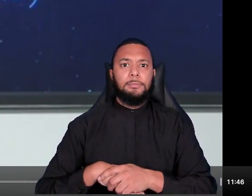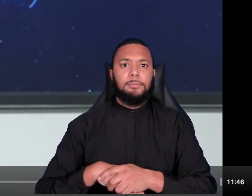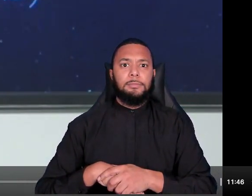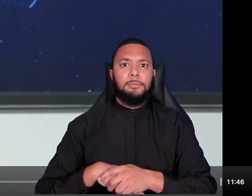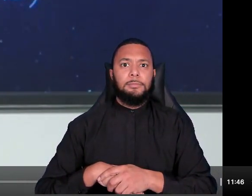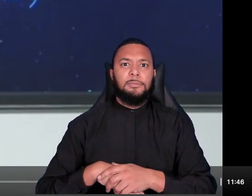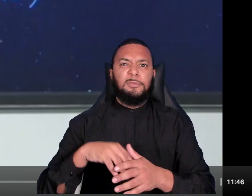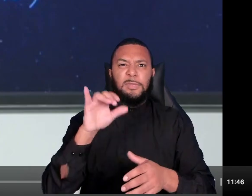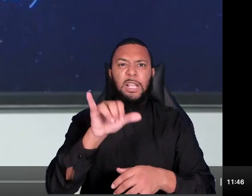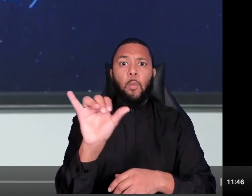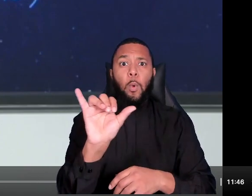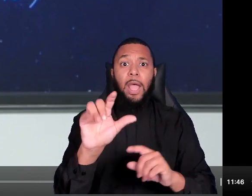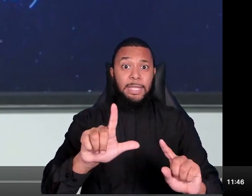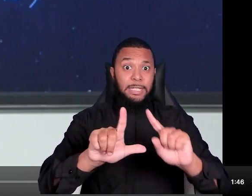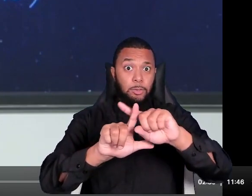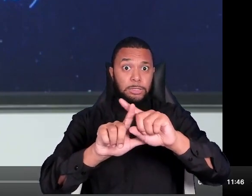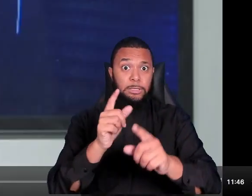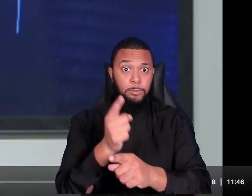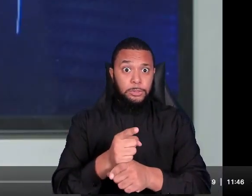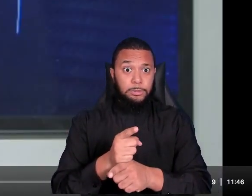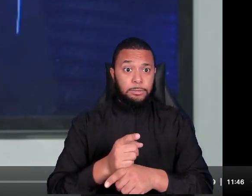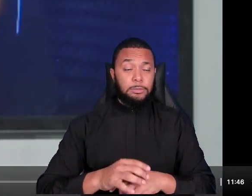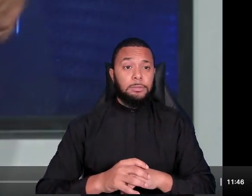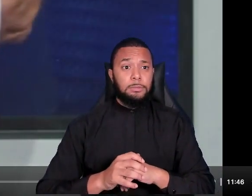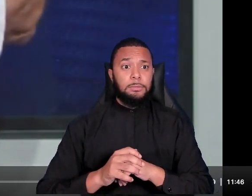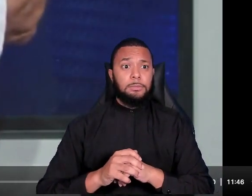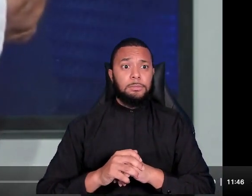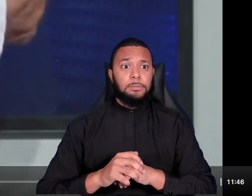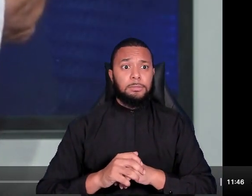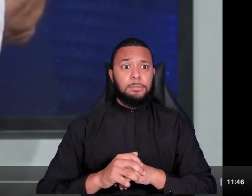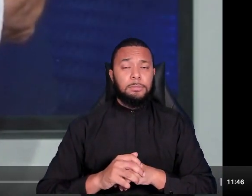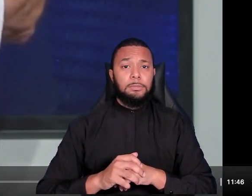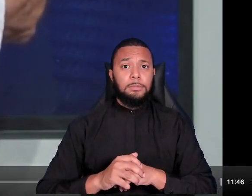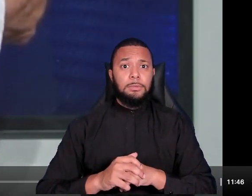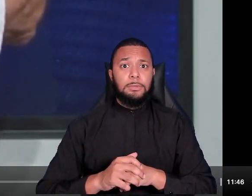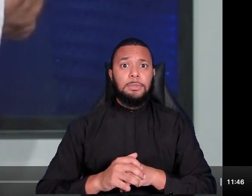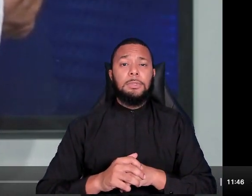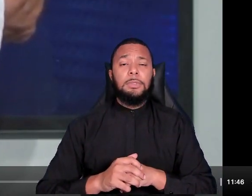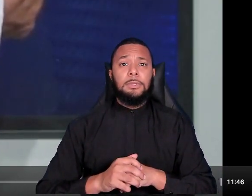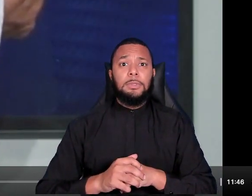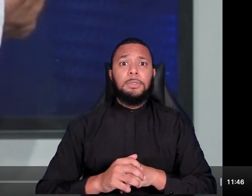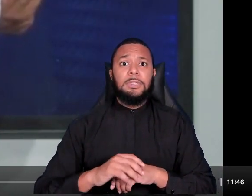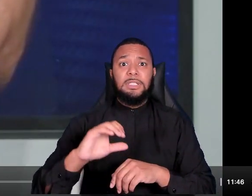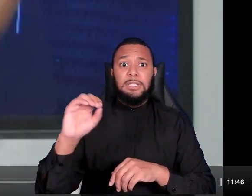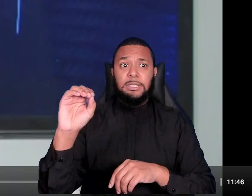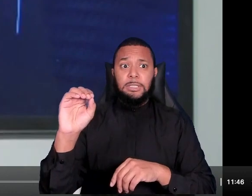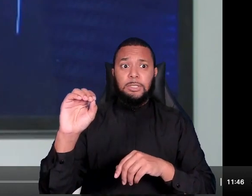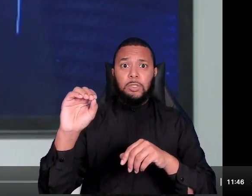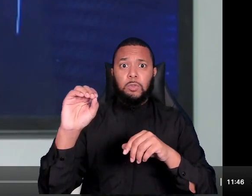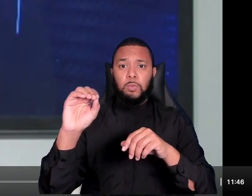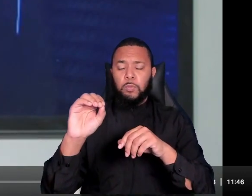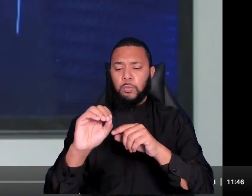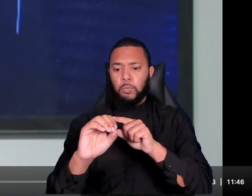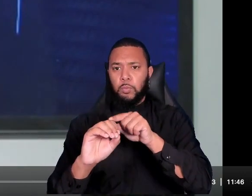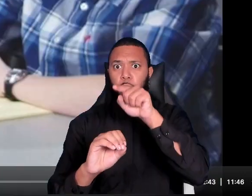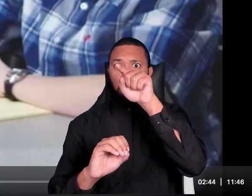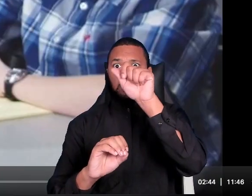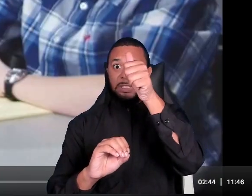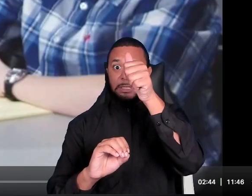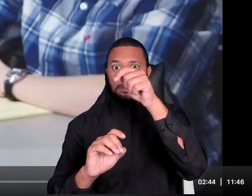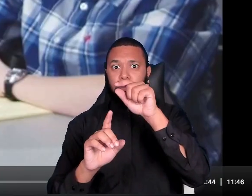So that's the y-intercept, right? Up here somewhere at 0, 10 is our y-intercept. And